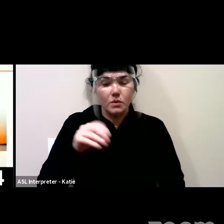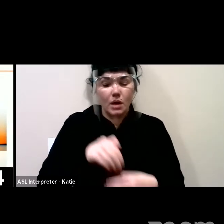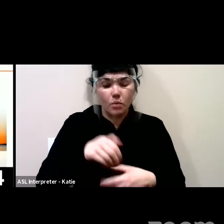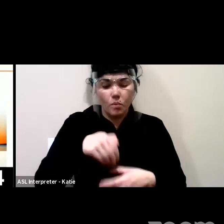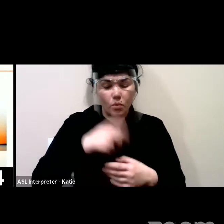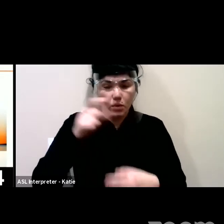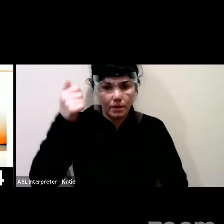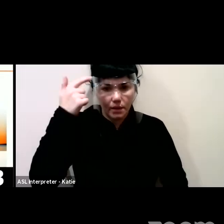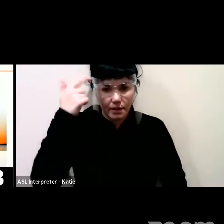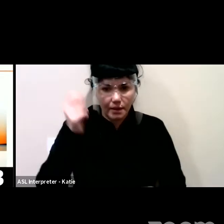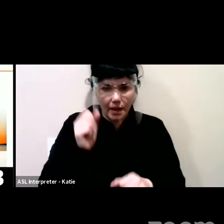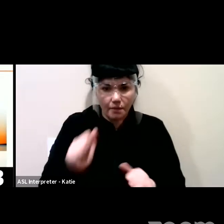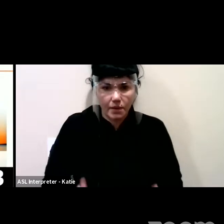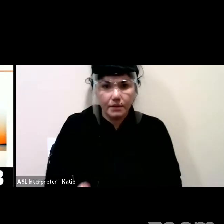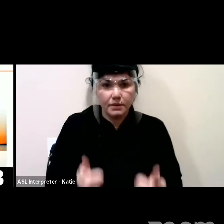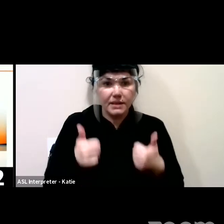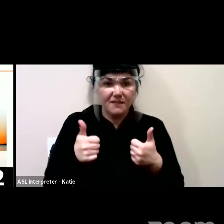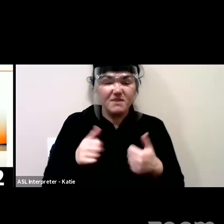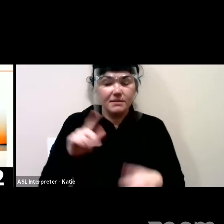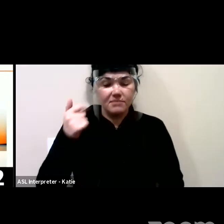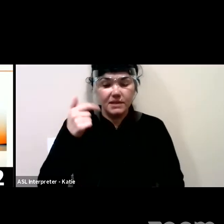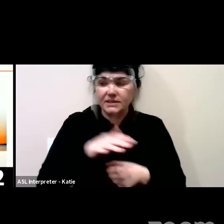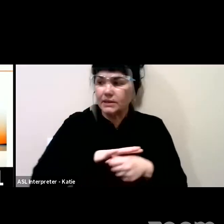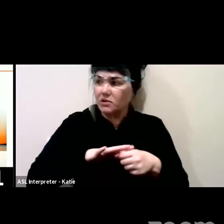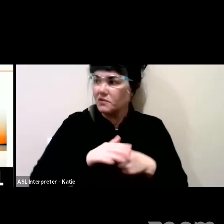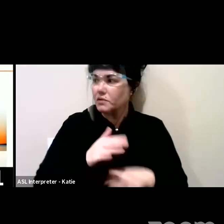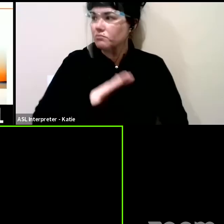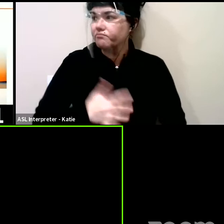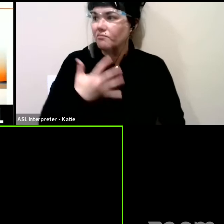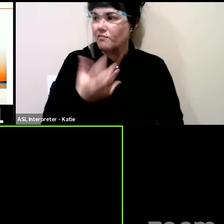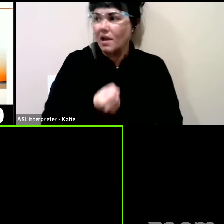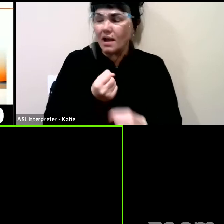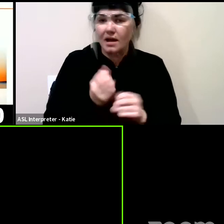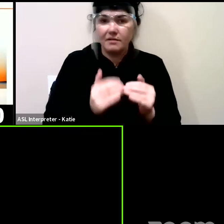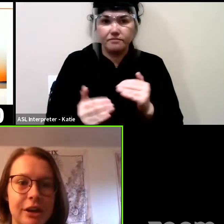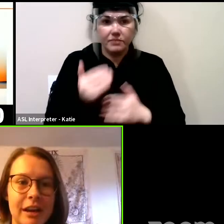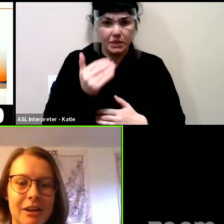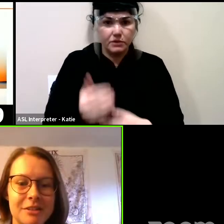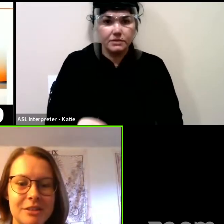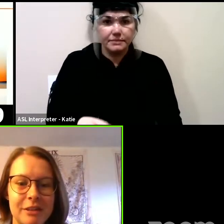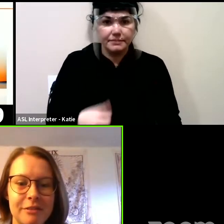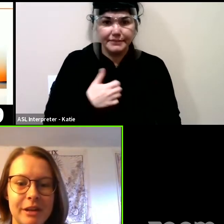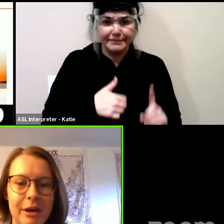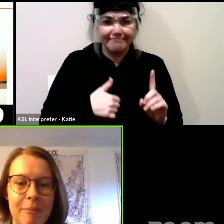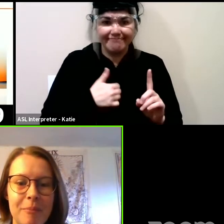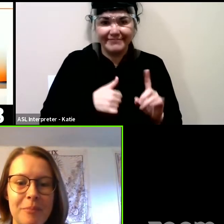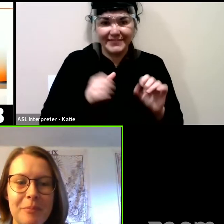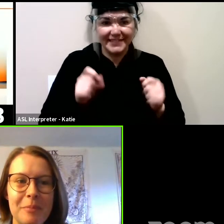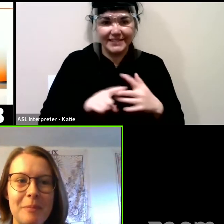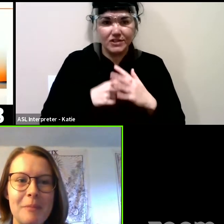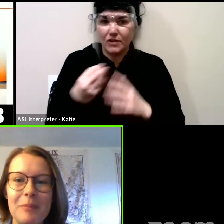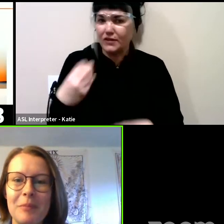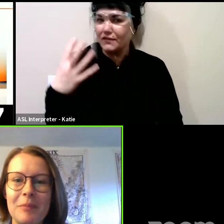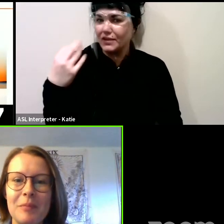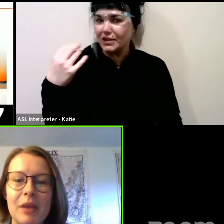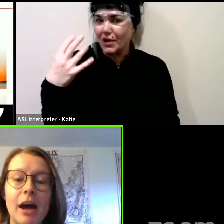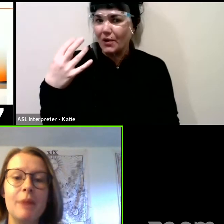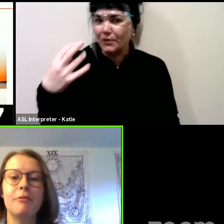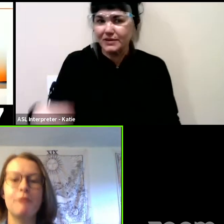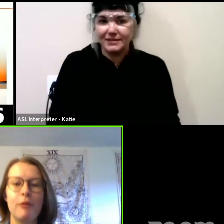the living in the greater lansing area for five or so years now sorry i can also start the video